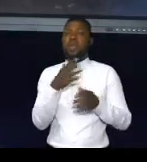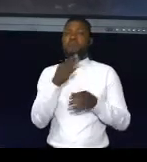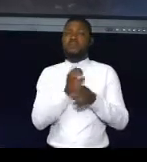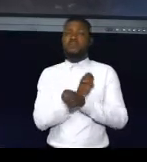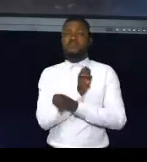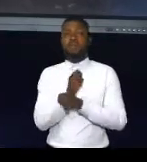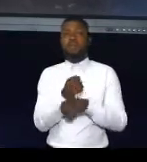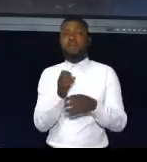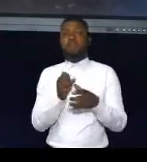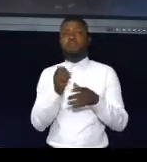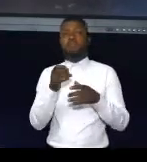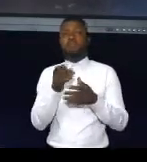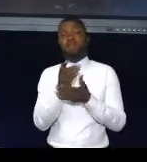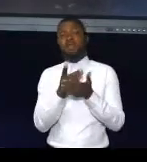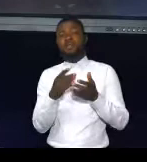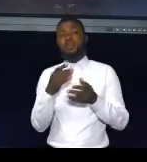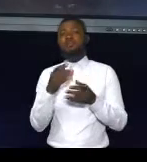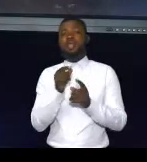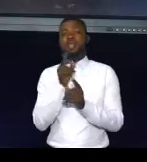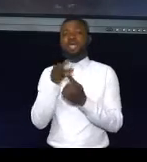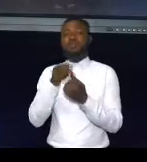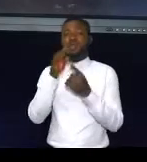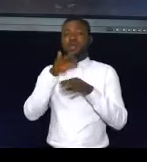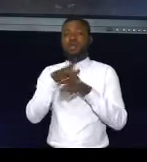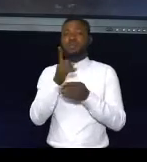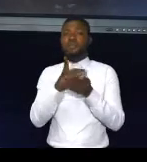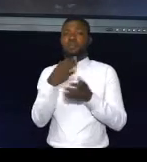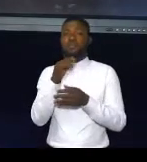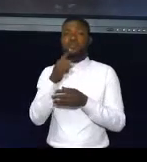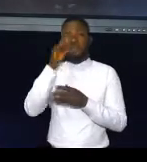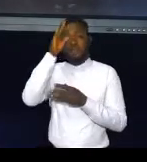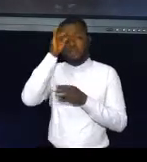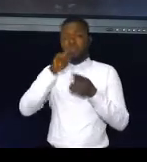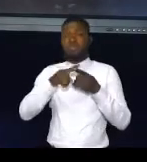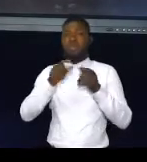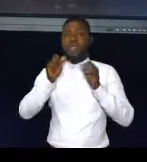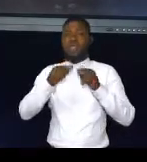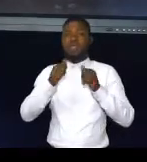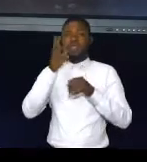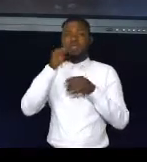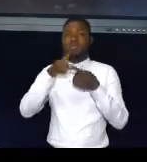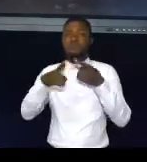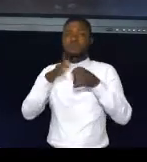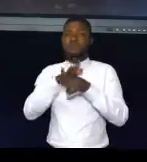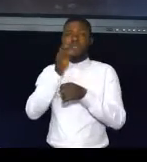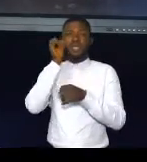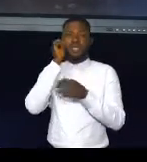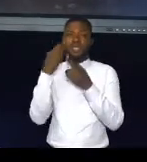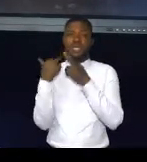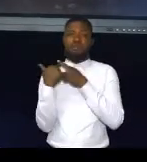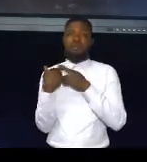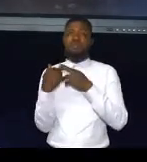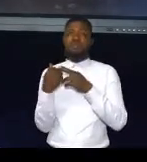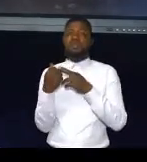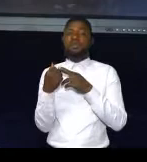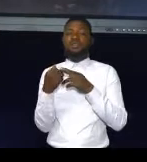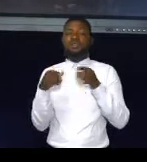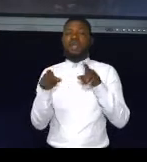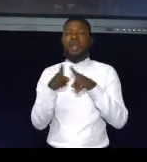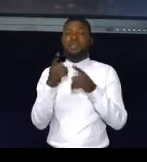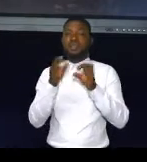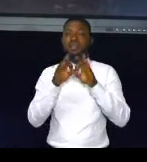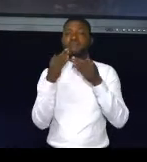of employment, particularly on the part of the man, to enable him fulfill his responsibility as